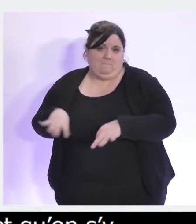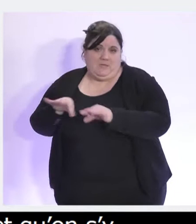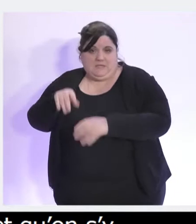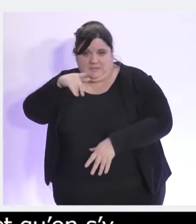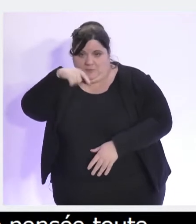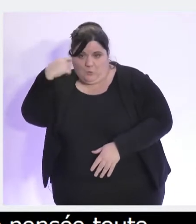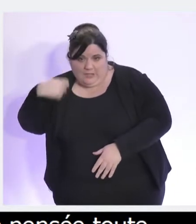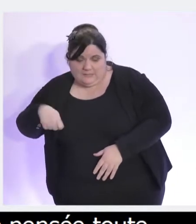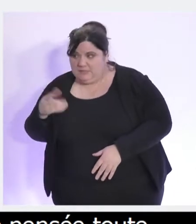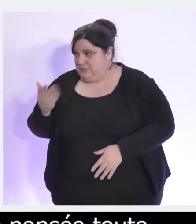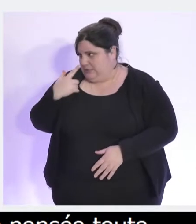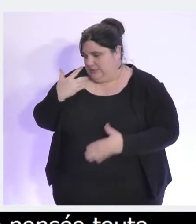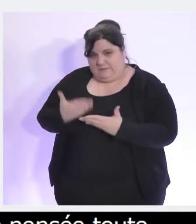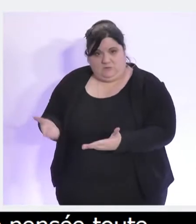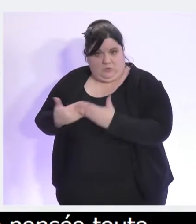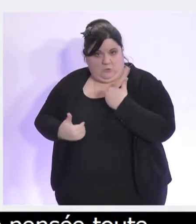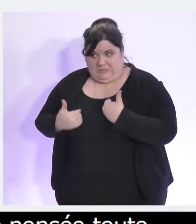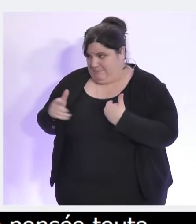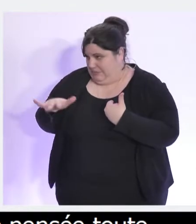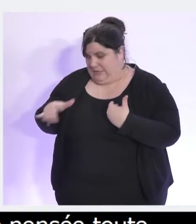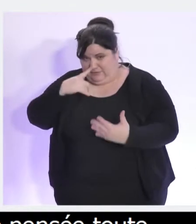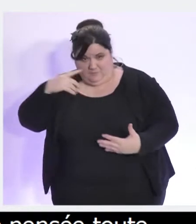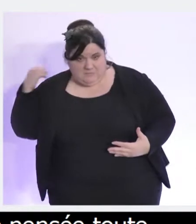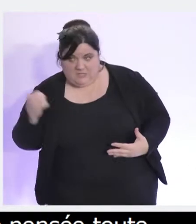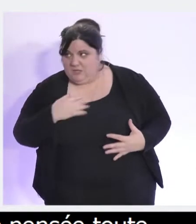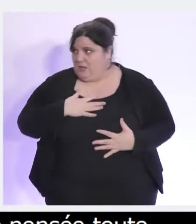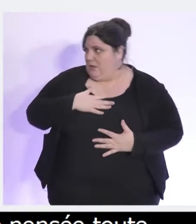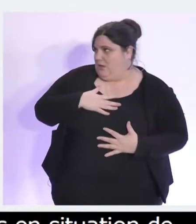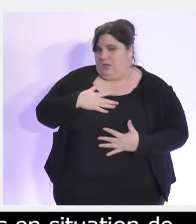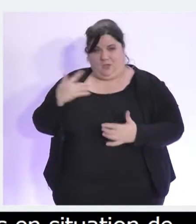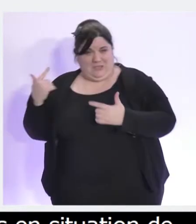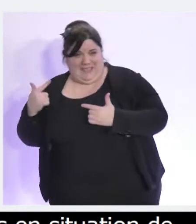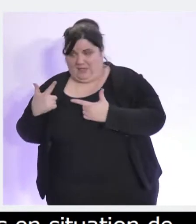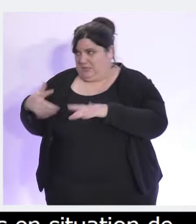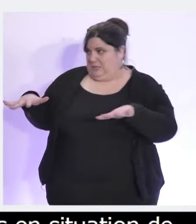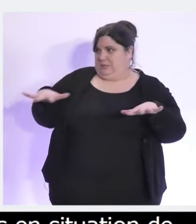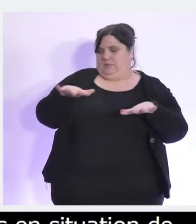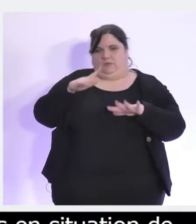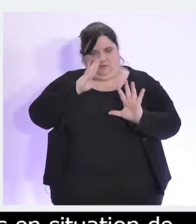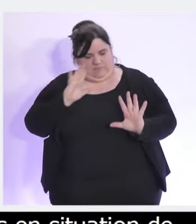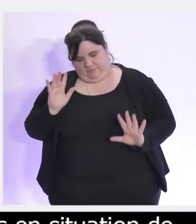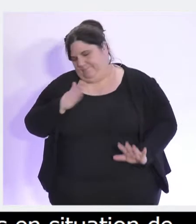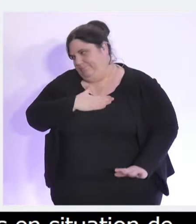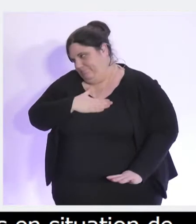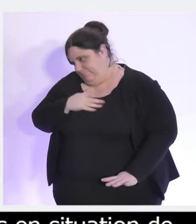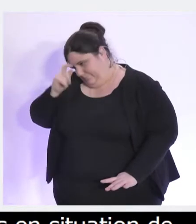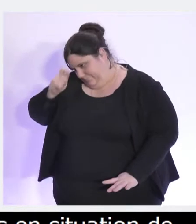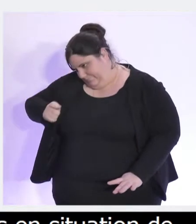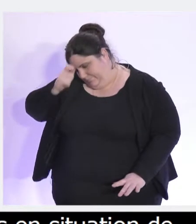who are handicapped. They're living in fear and living in war at this particular time. So on behalf of the French